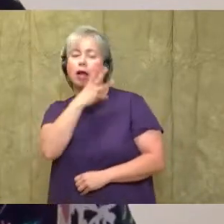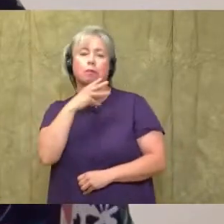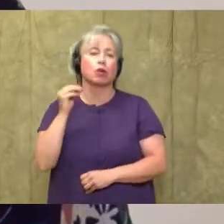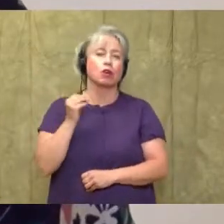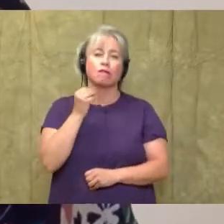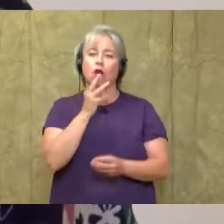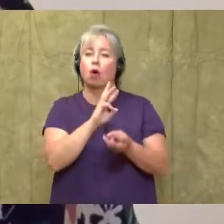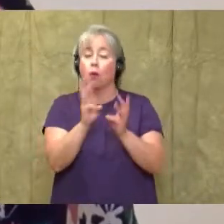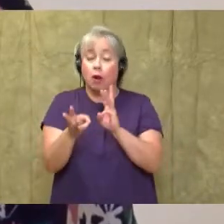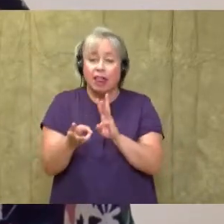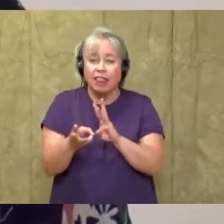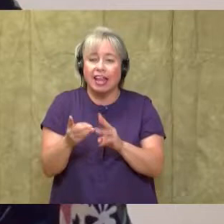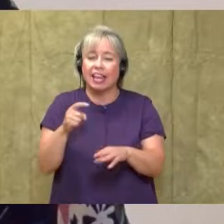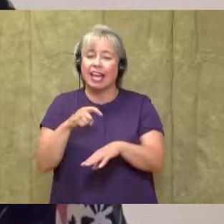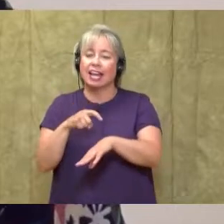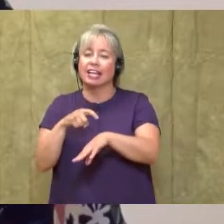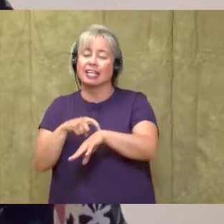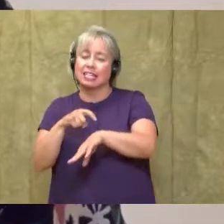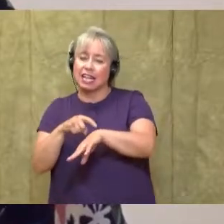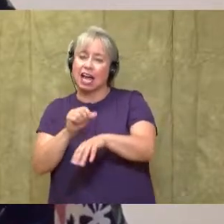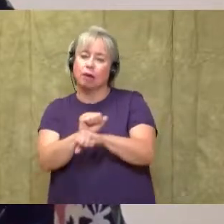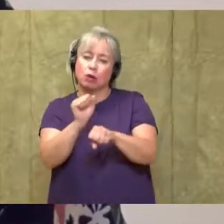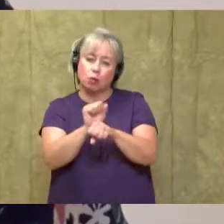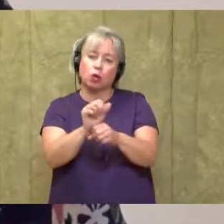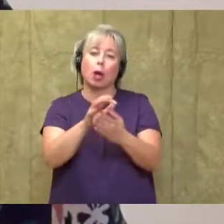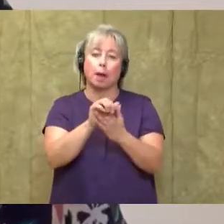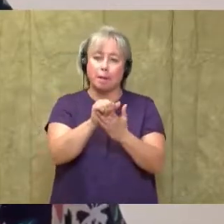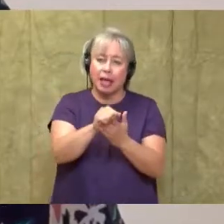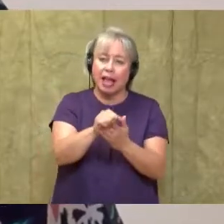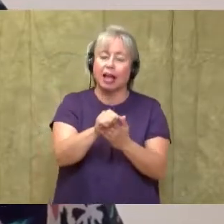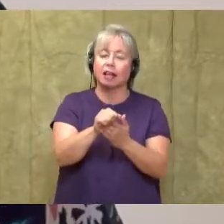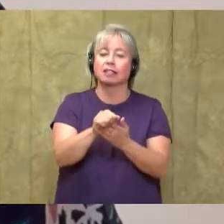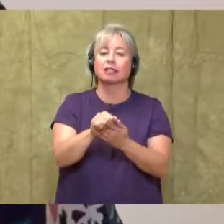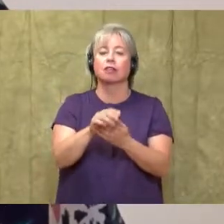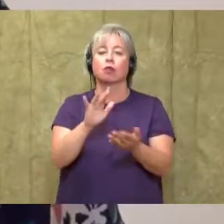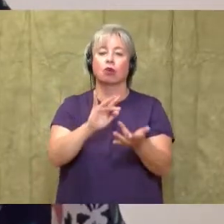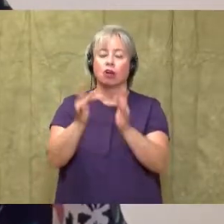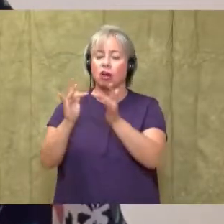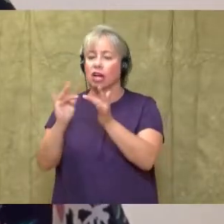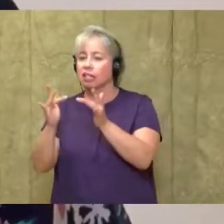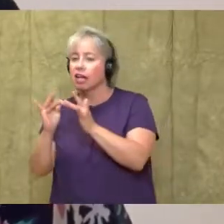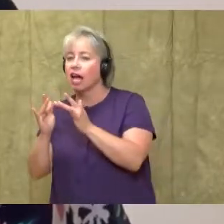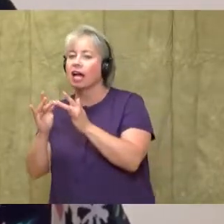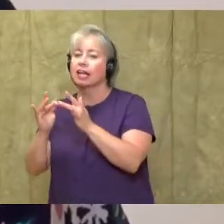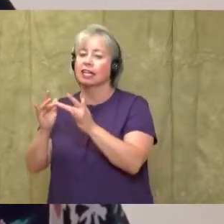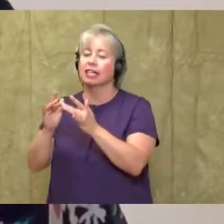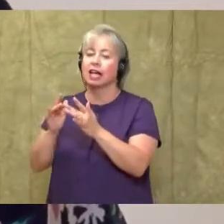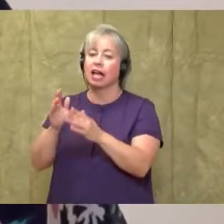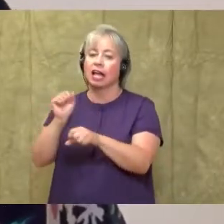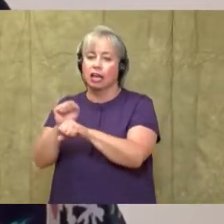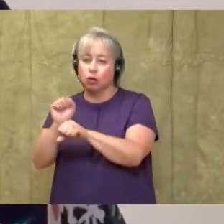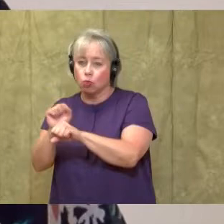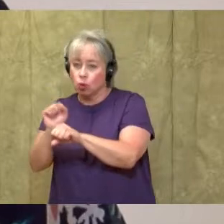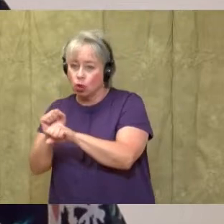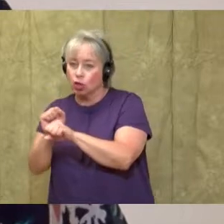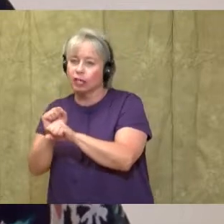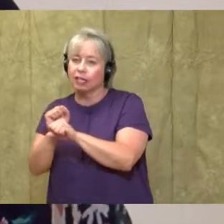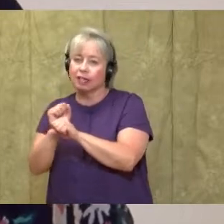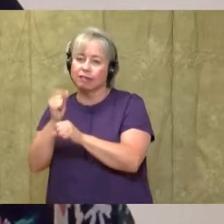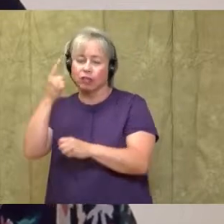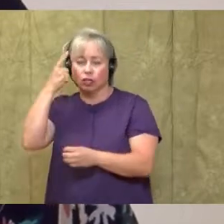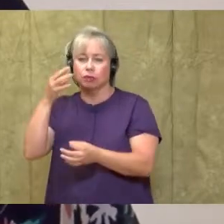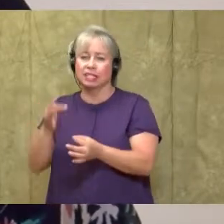you've had time to work on your packets if you're working on those, or you are doing your online assignments with your teachers if that's the course that you